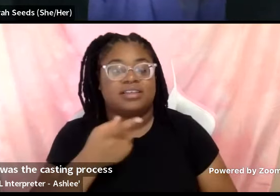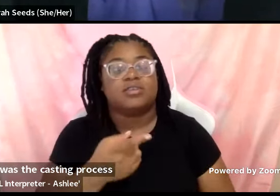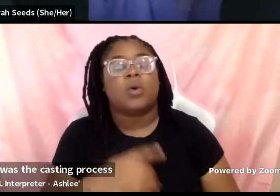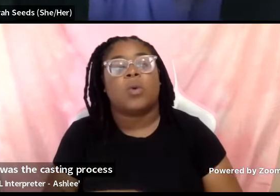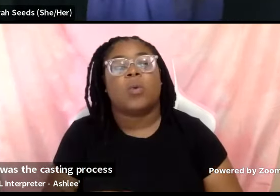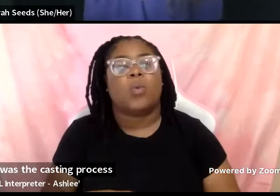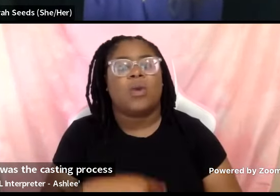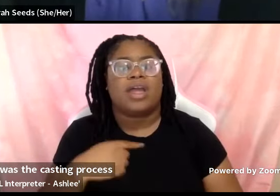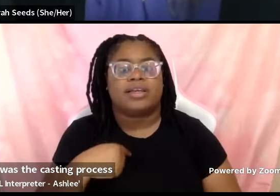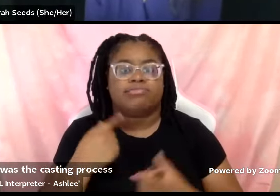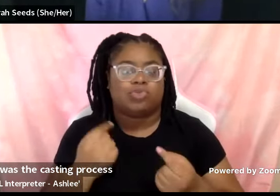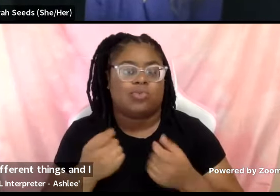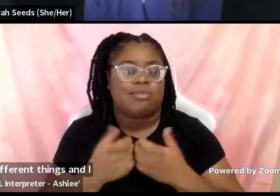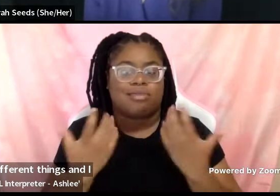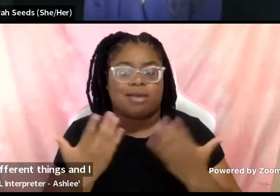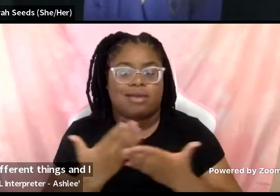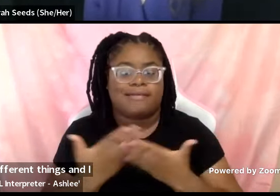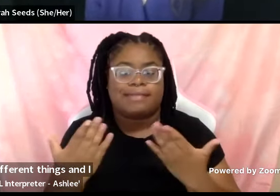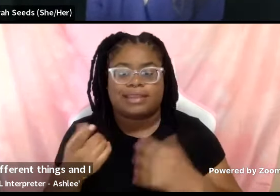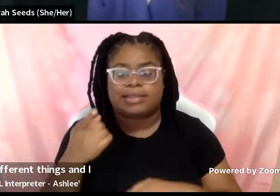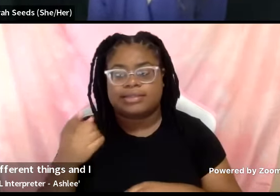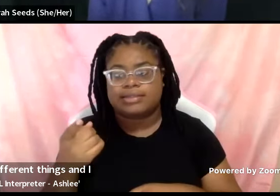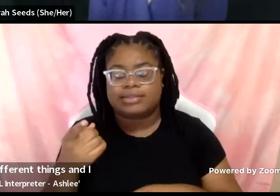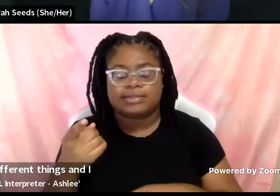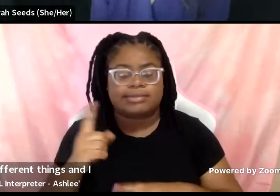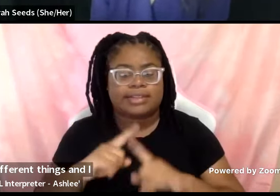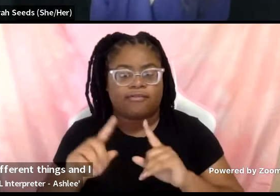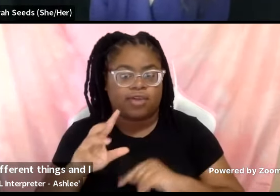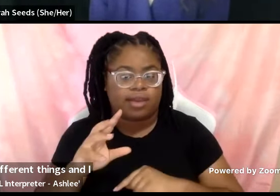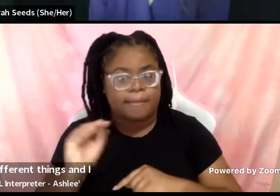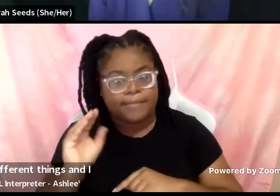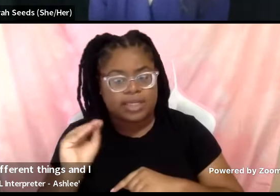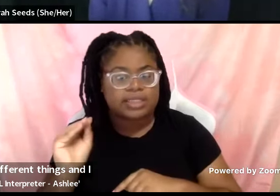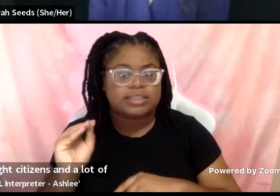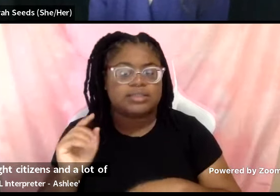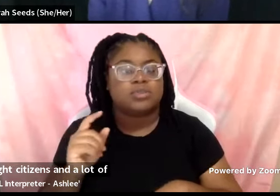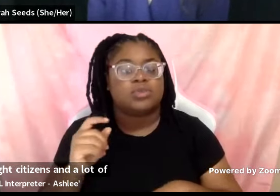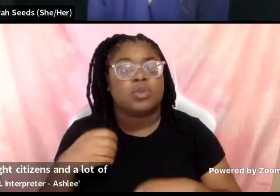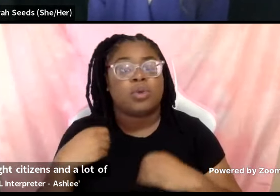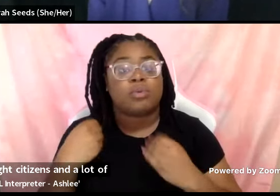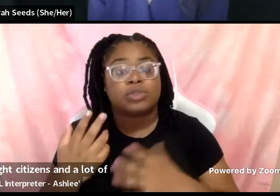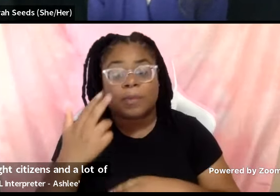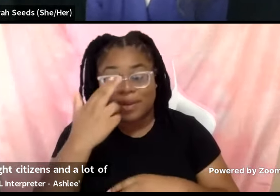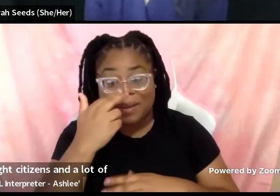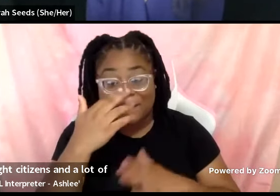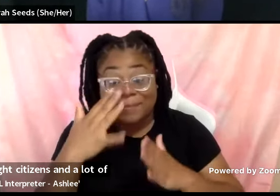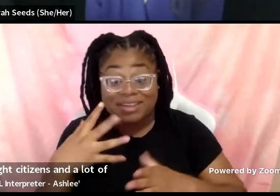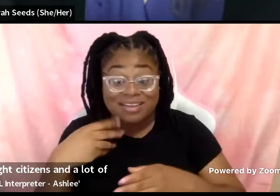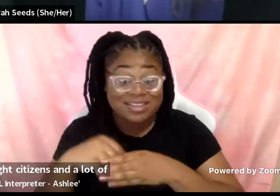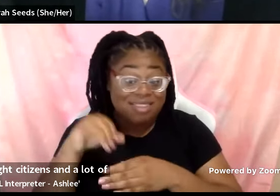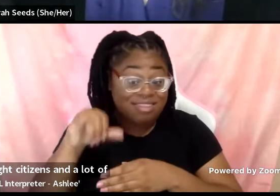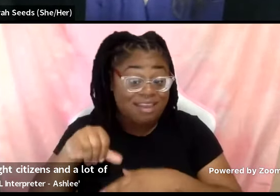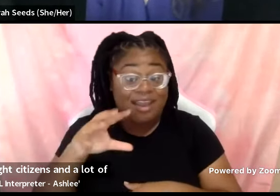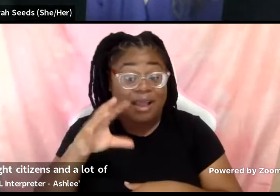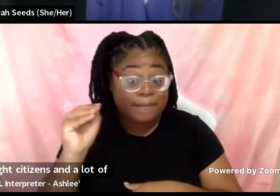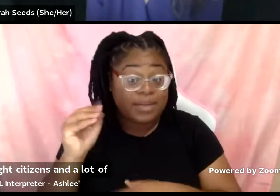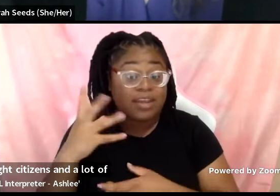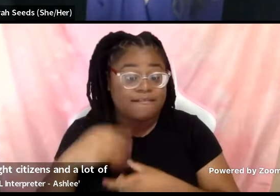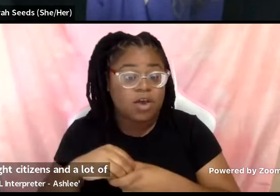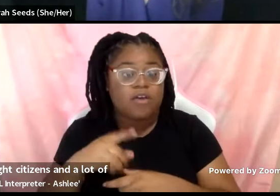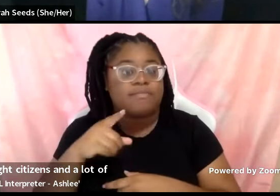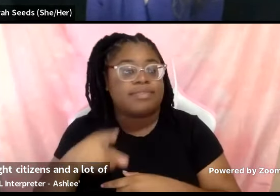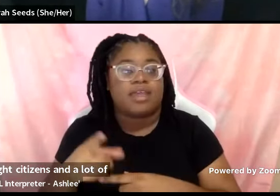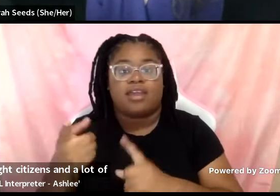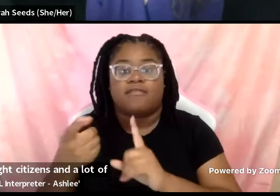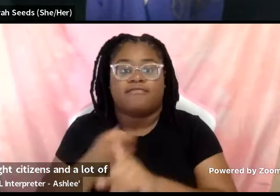Citizens. So a lot of those comedians that are in it, like Rashida Crockett, they came